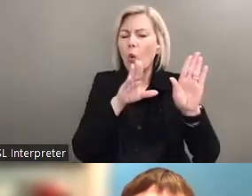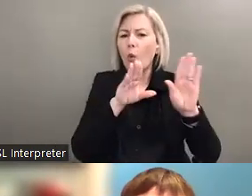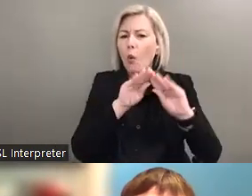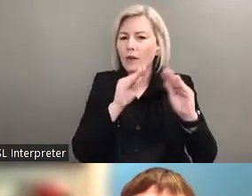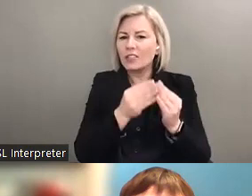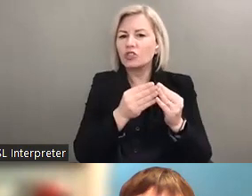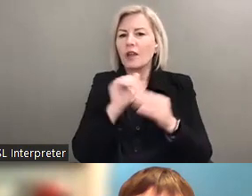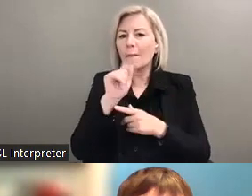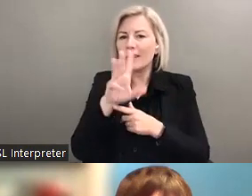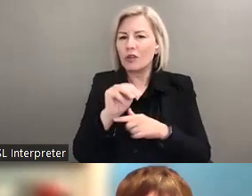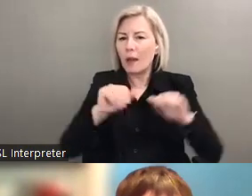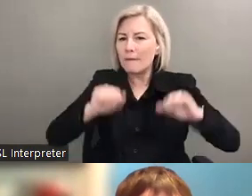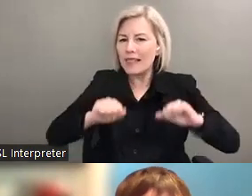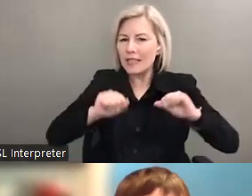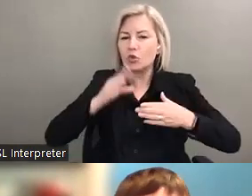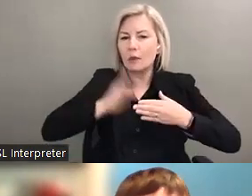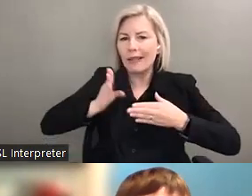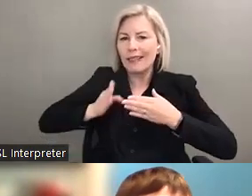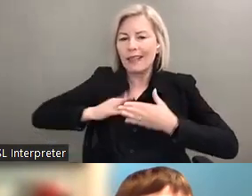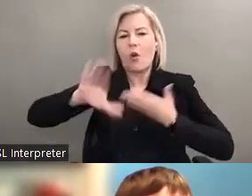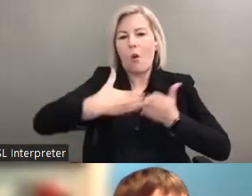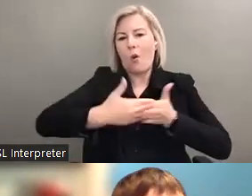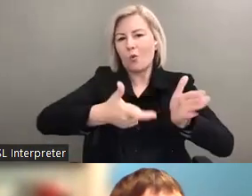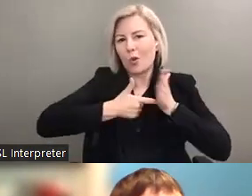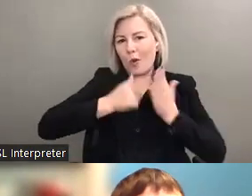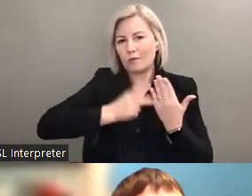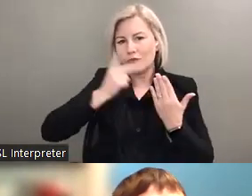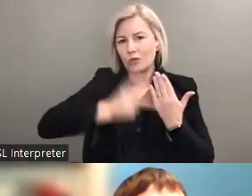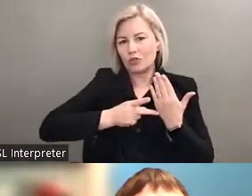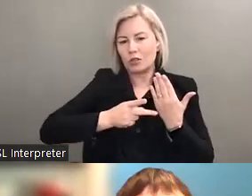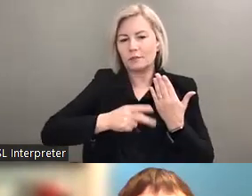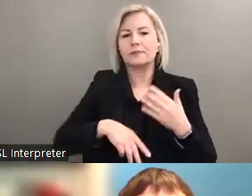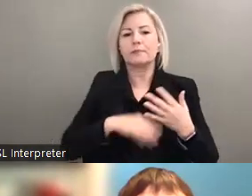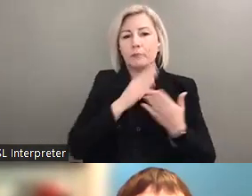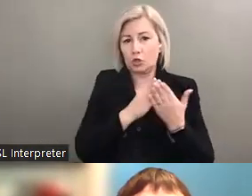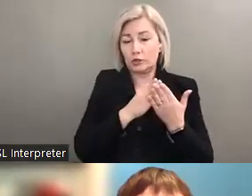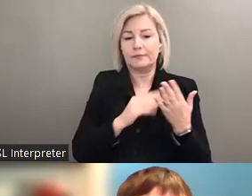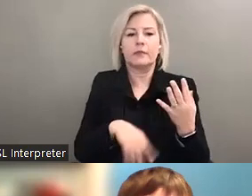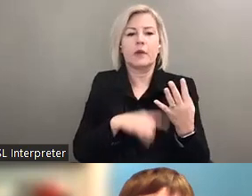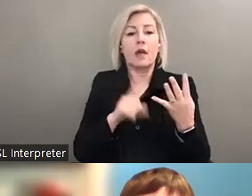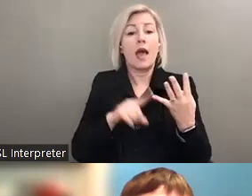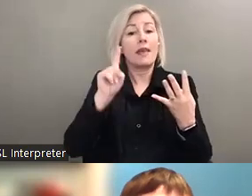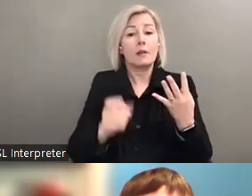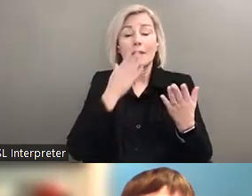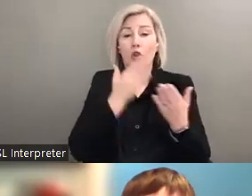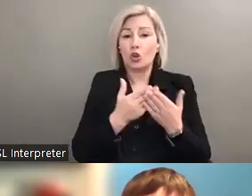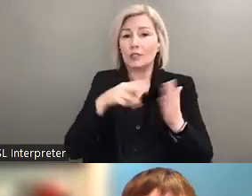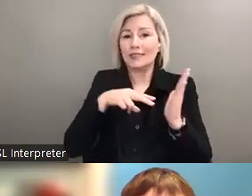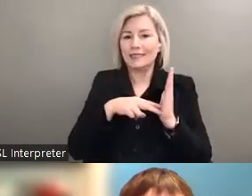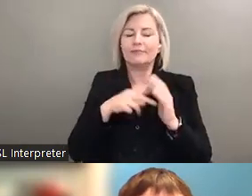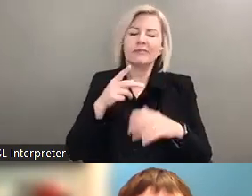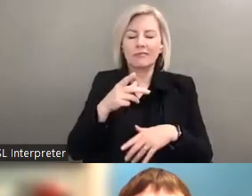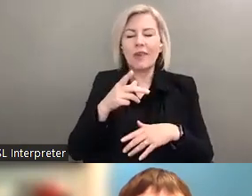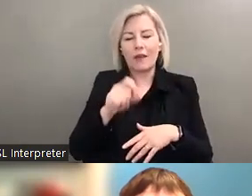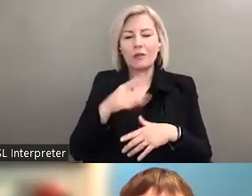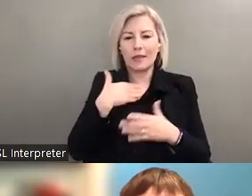administrative capacity to complete all the required project components. And they need to be in good standing with MidAtlantic Arts